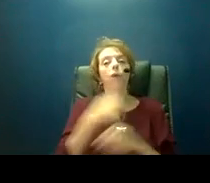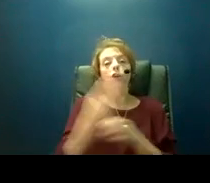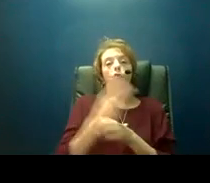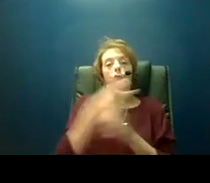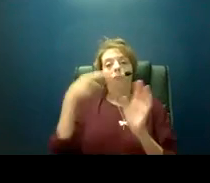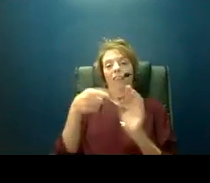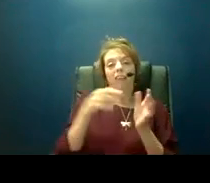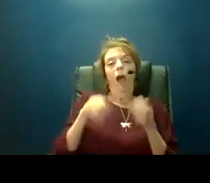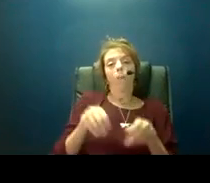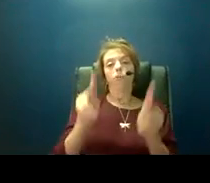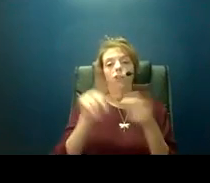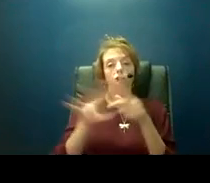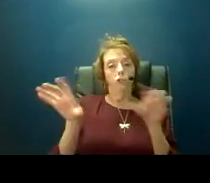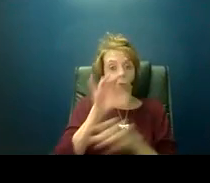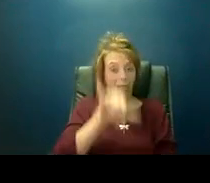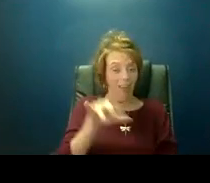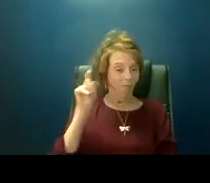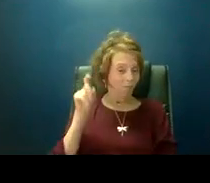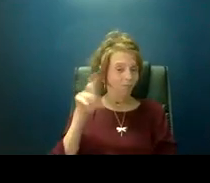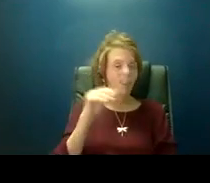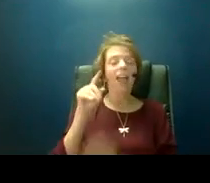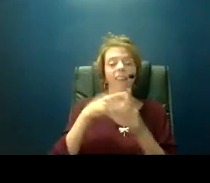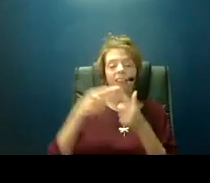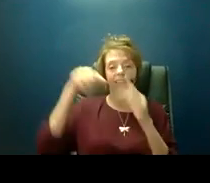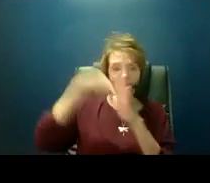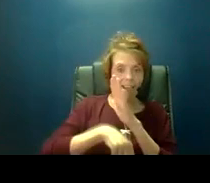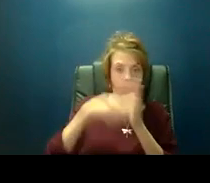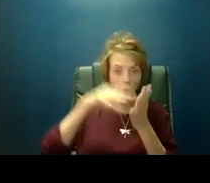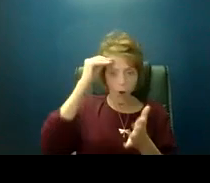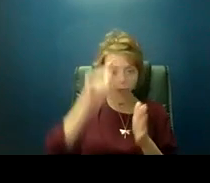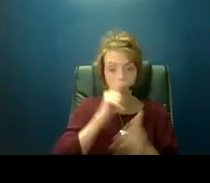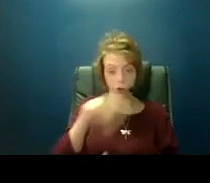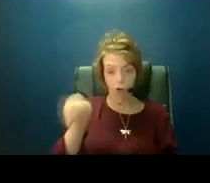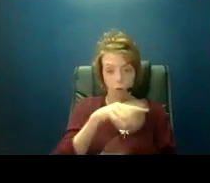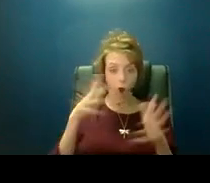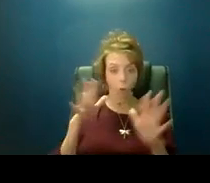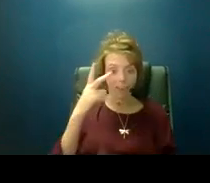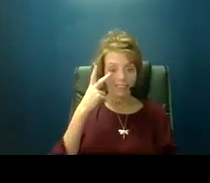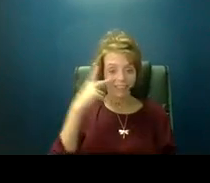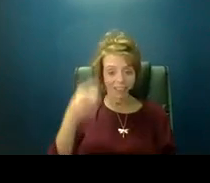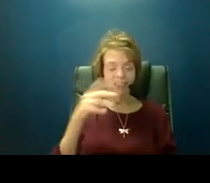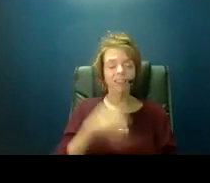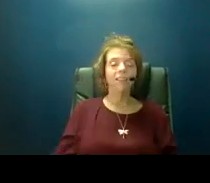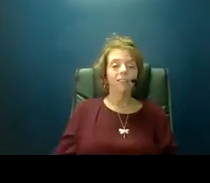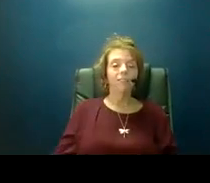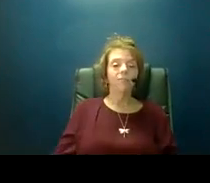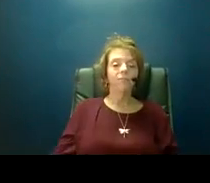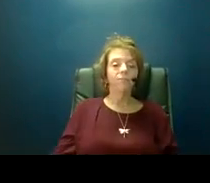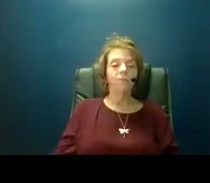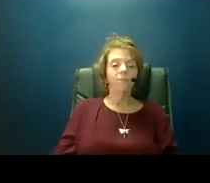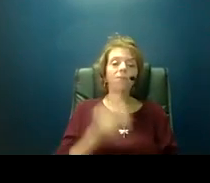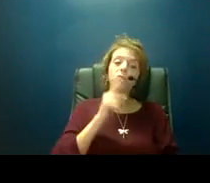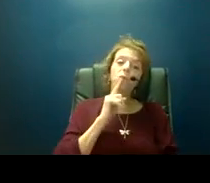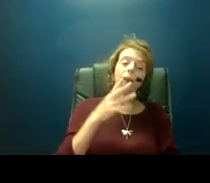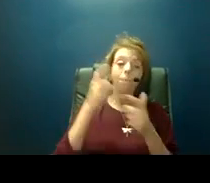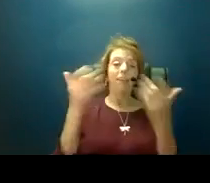opportunity to do that? And then deeper learning, I'm sure you guys are seeing this. It's a big thing